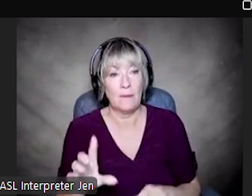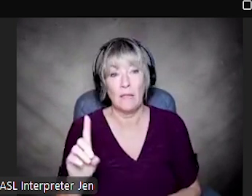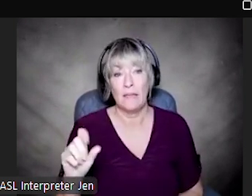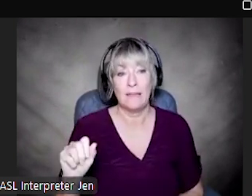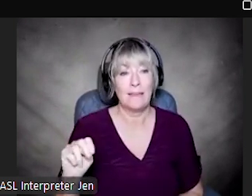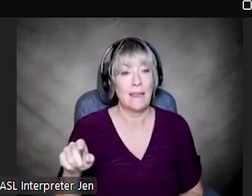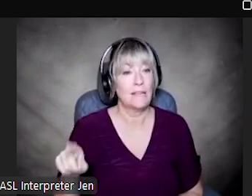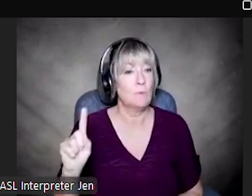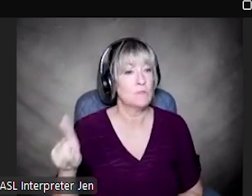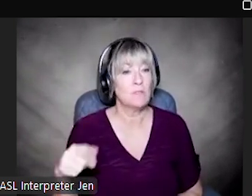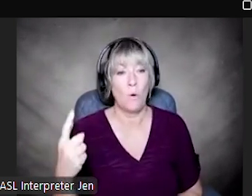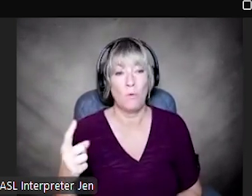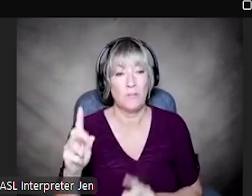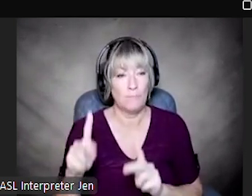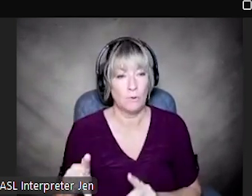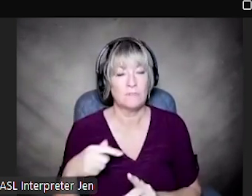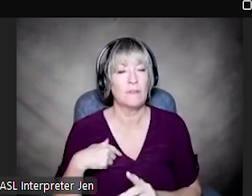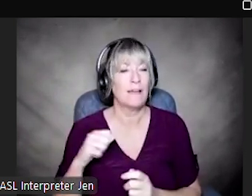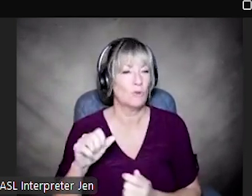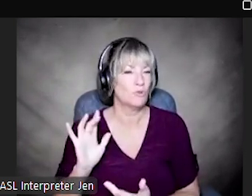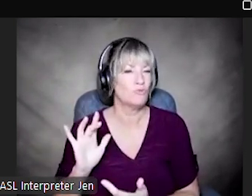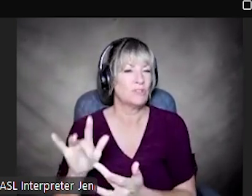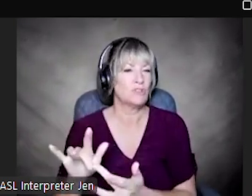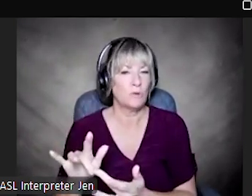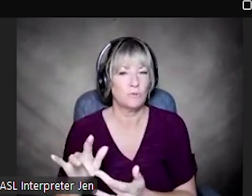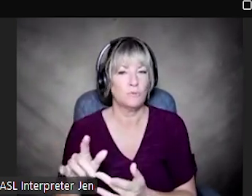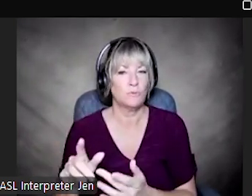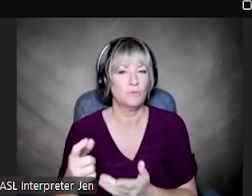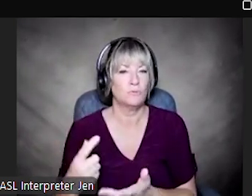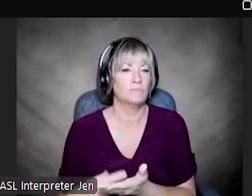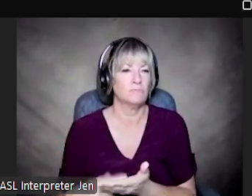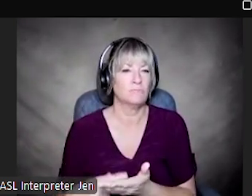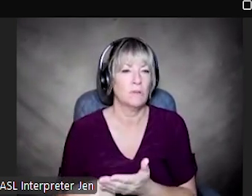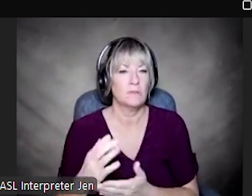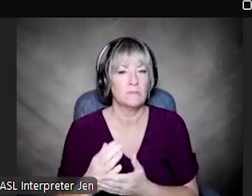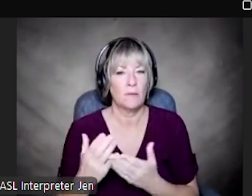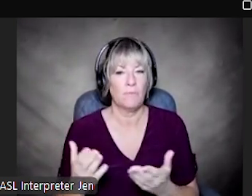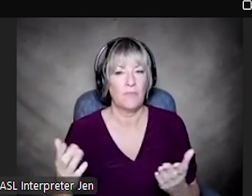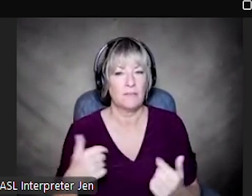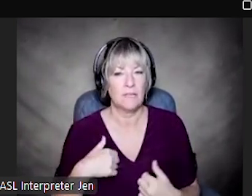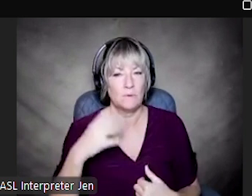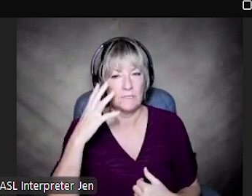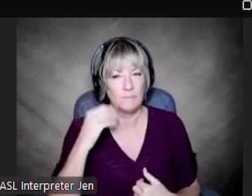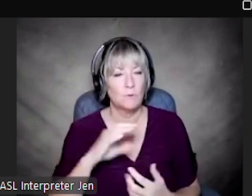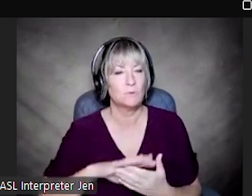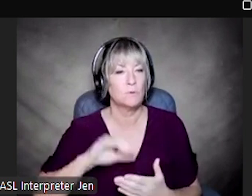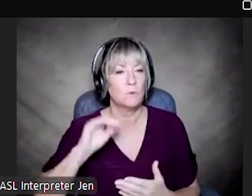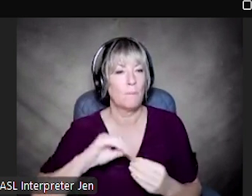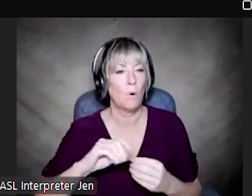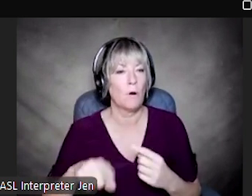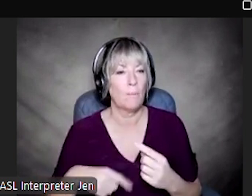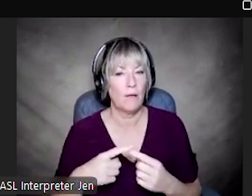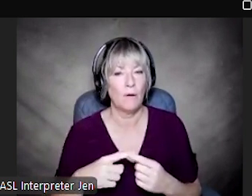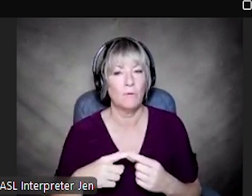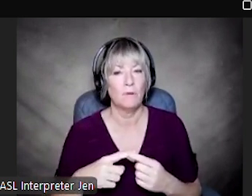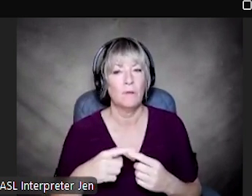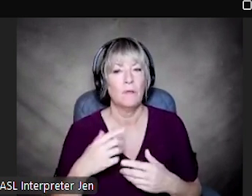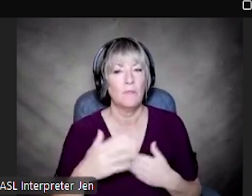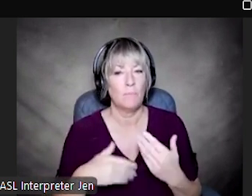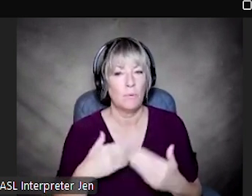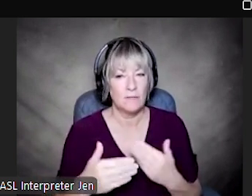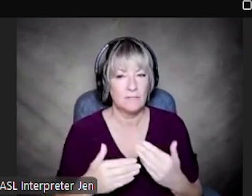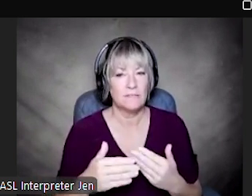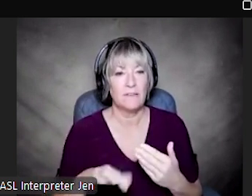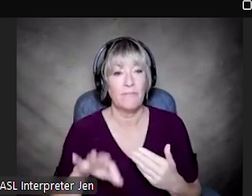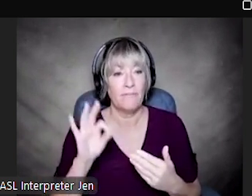only people that I could reach out to talk about some of the things I was going through and to learn more about kind of the process of